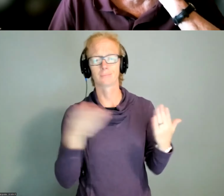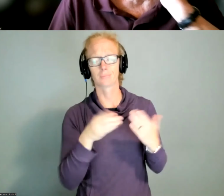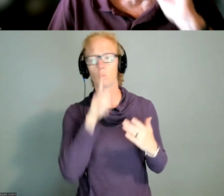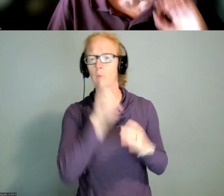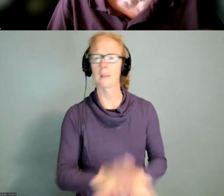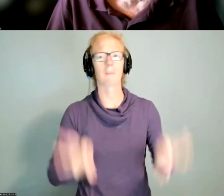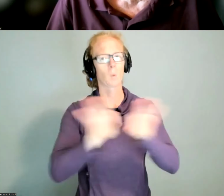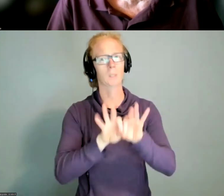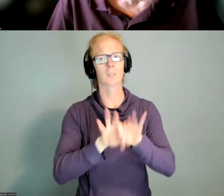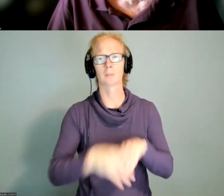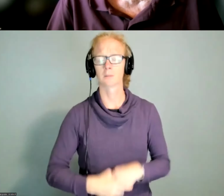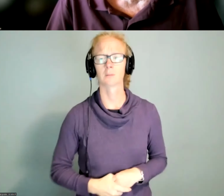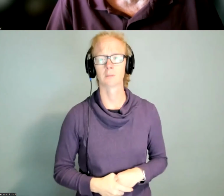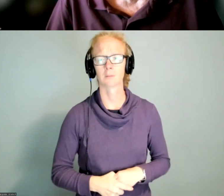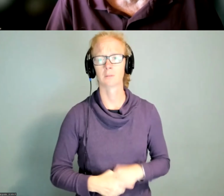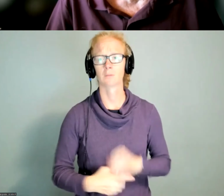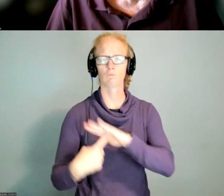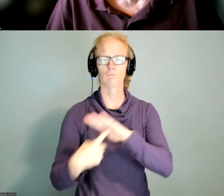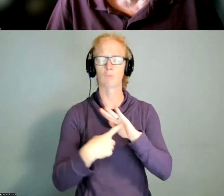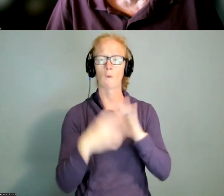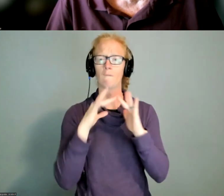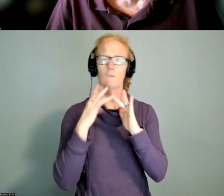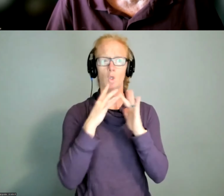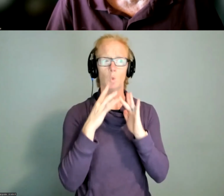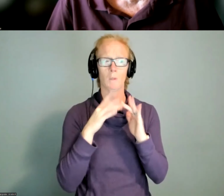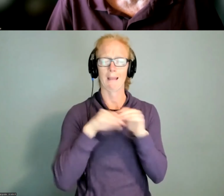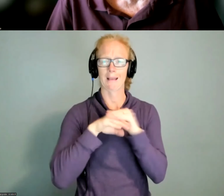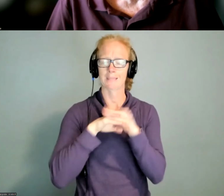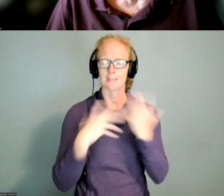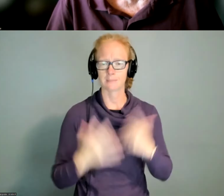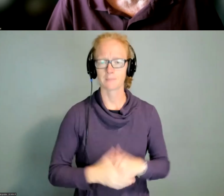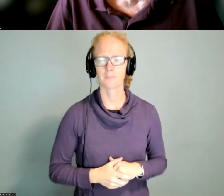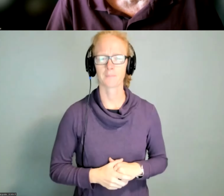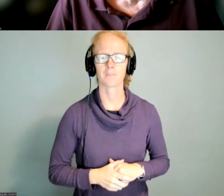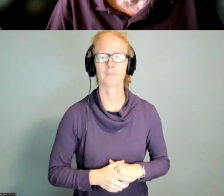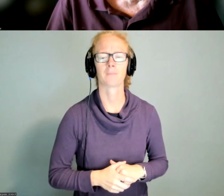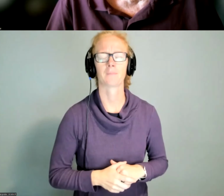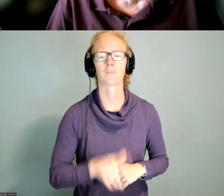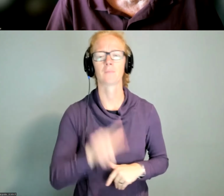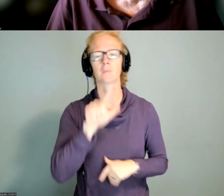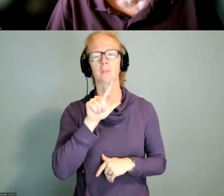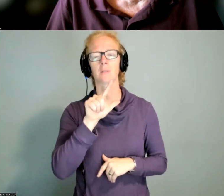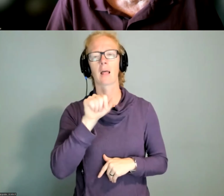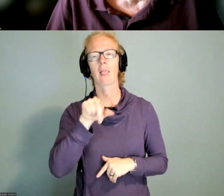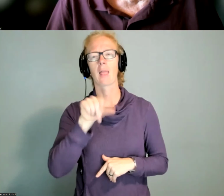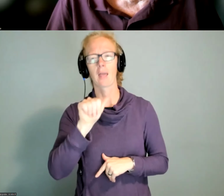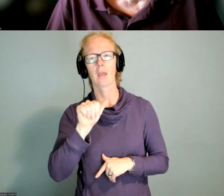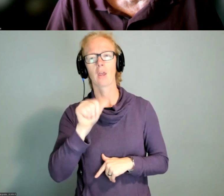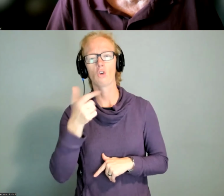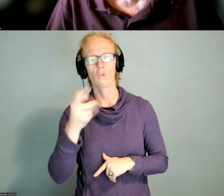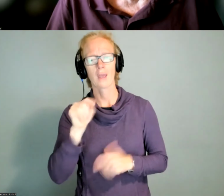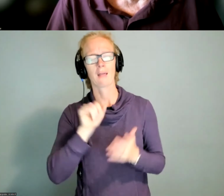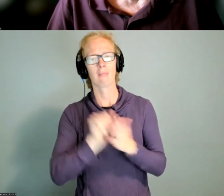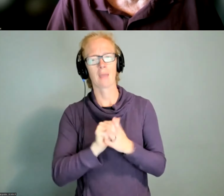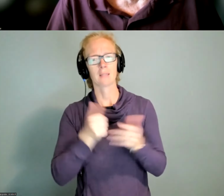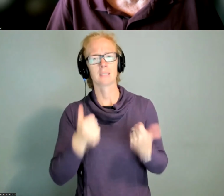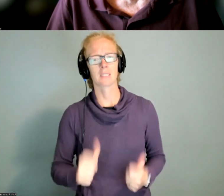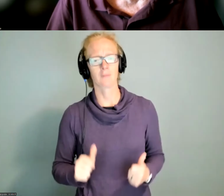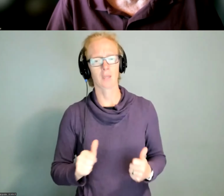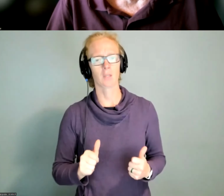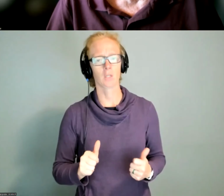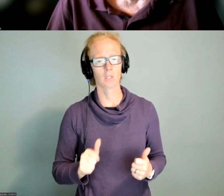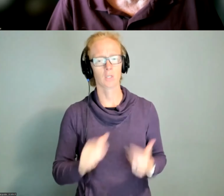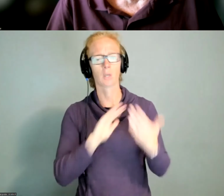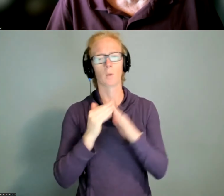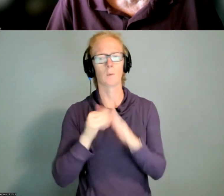important. And for that ladder grant that we've submitted, we're looking at disadvantaged communities. So we're looking Yeah, at, they gotta be